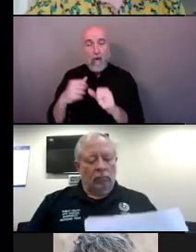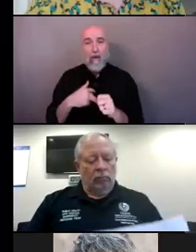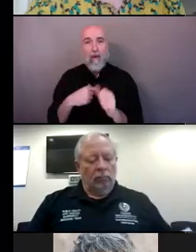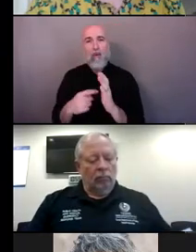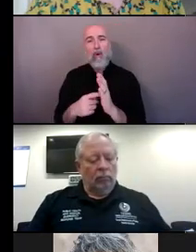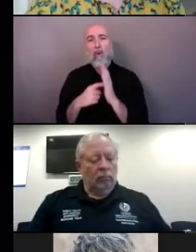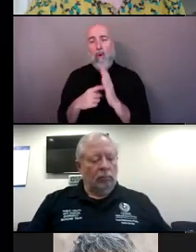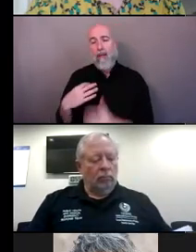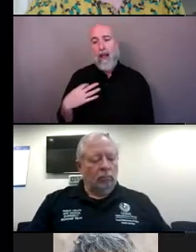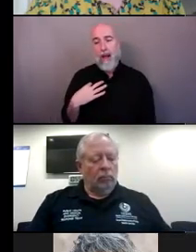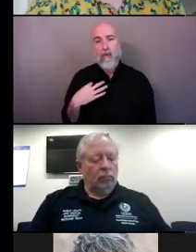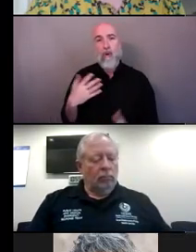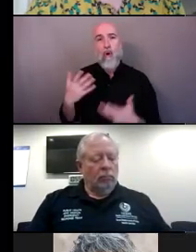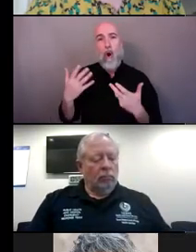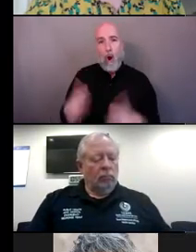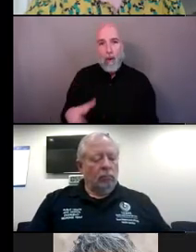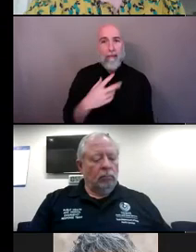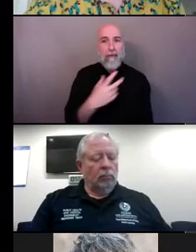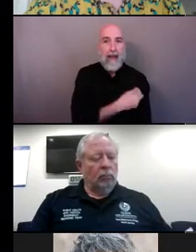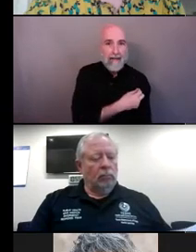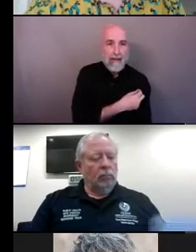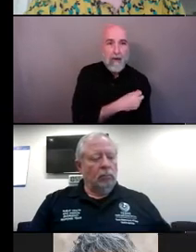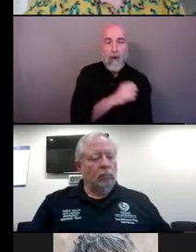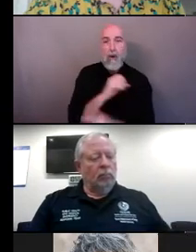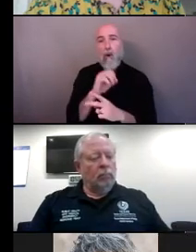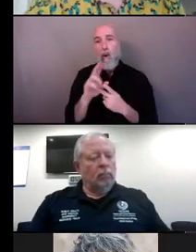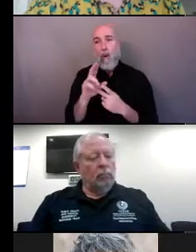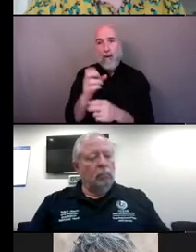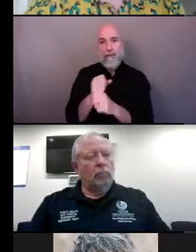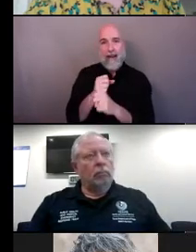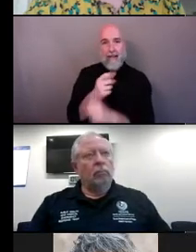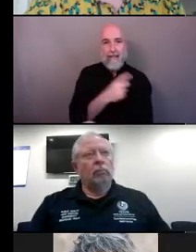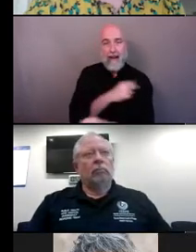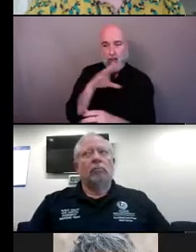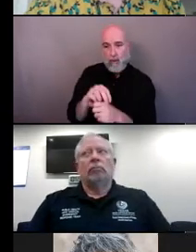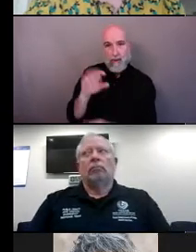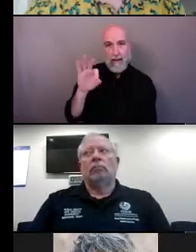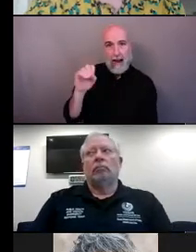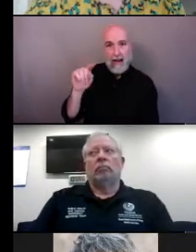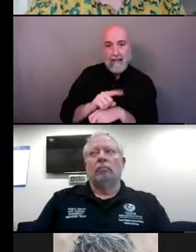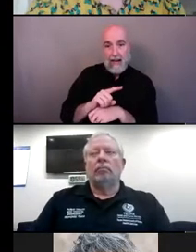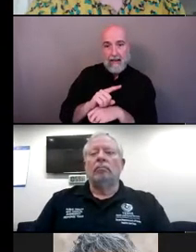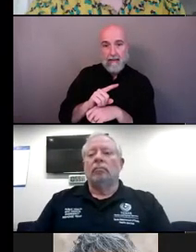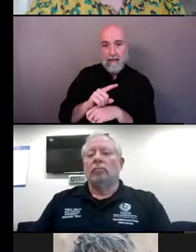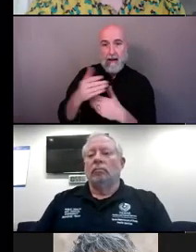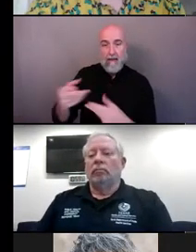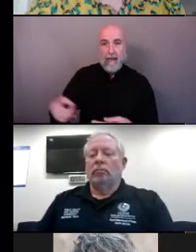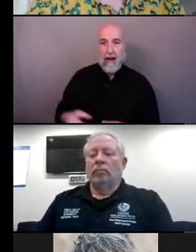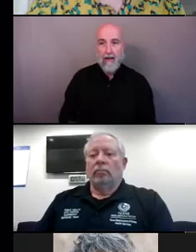the applicant to already be vaccinated or to obtain the vaccine within 90 days of being hired?